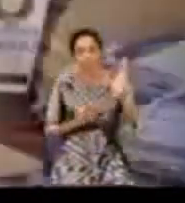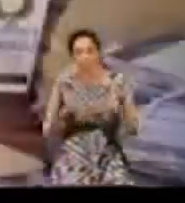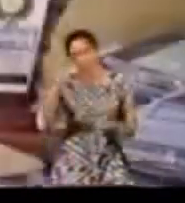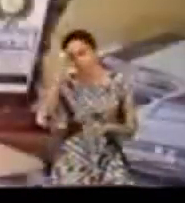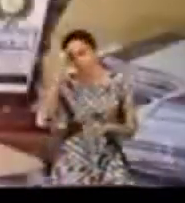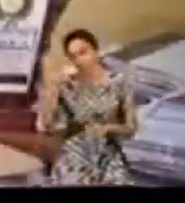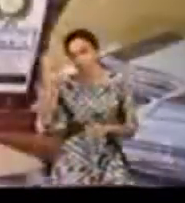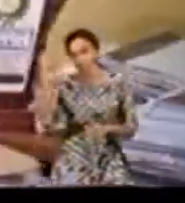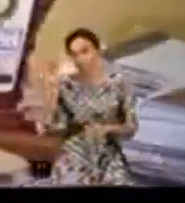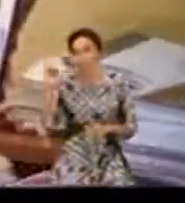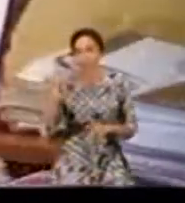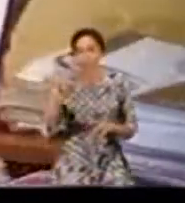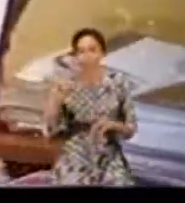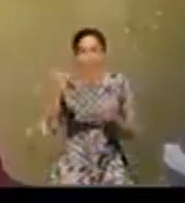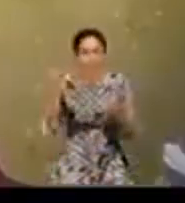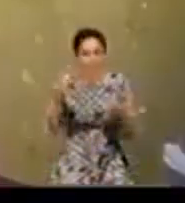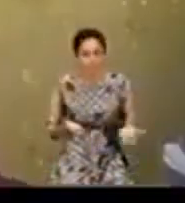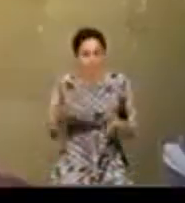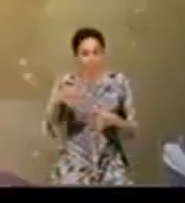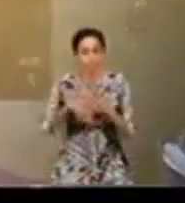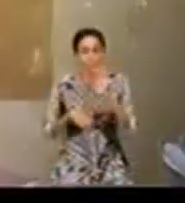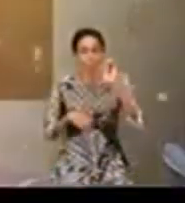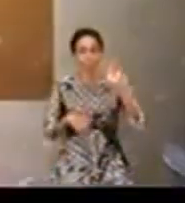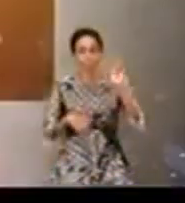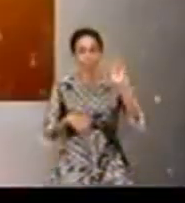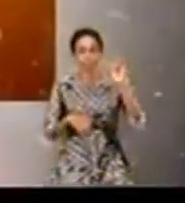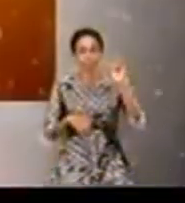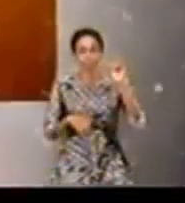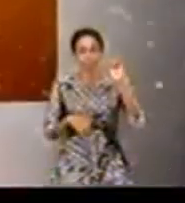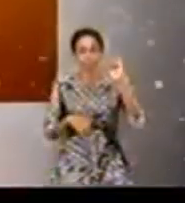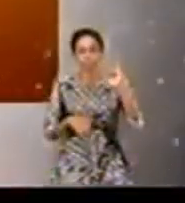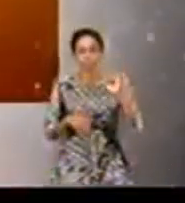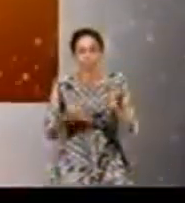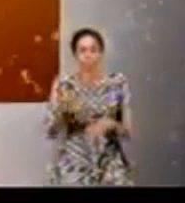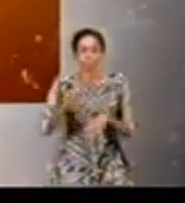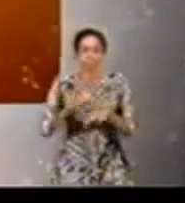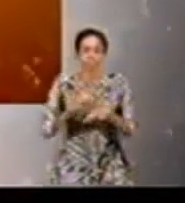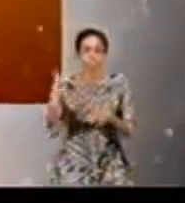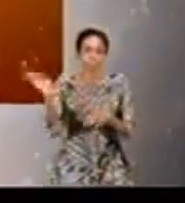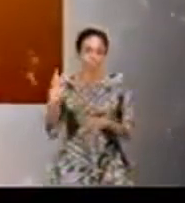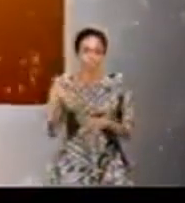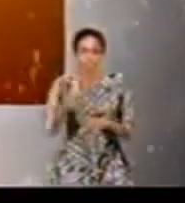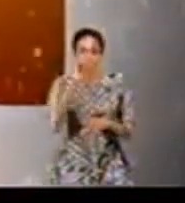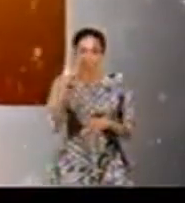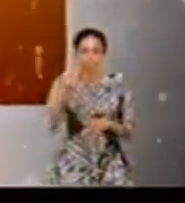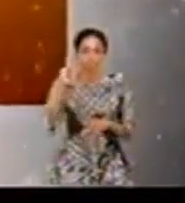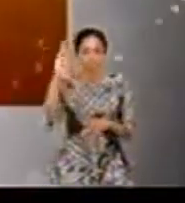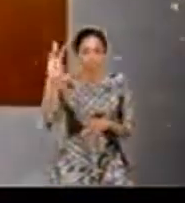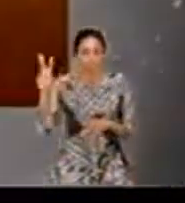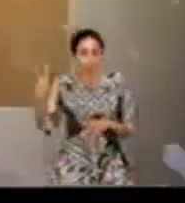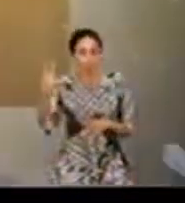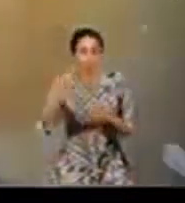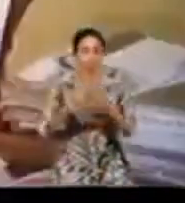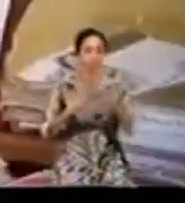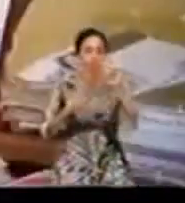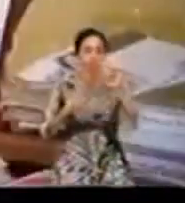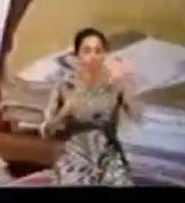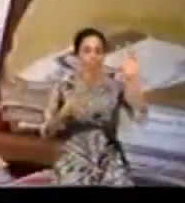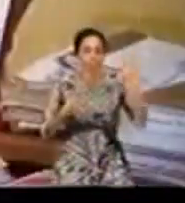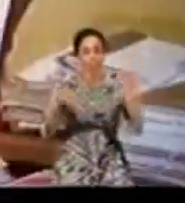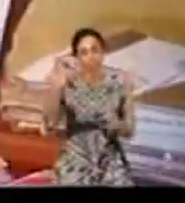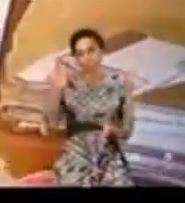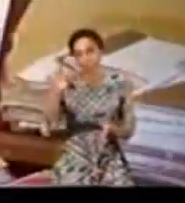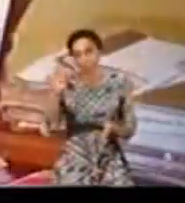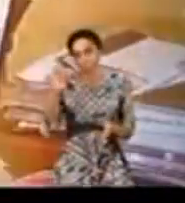grace of God is coming to Ekiti. The crusade is taking off between December 22nd to 27th. This year,